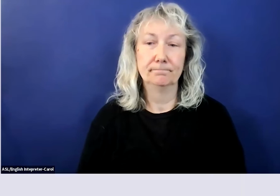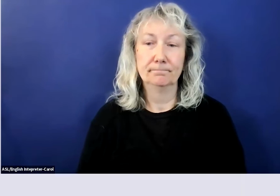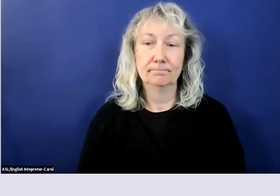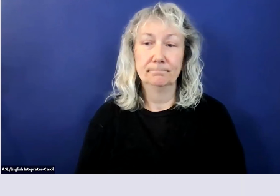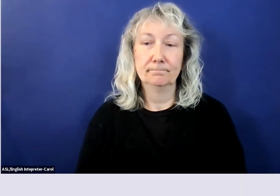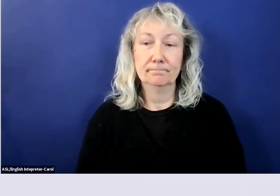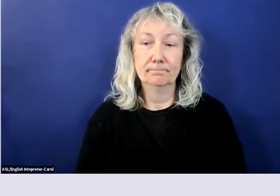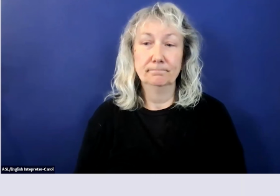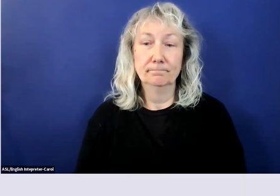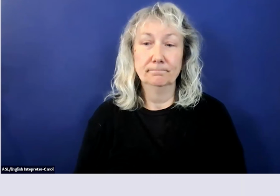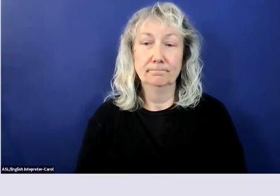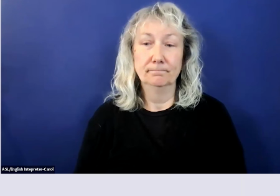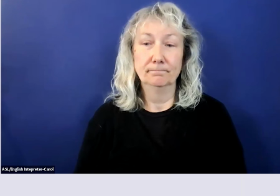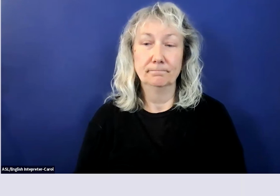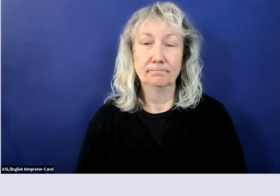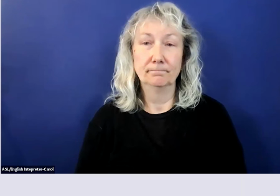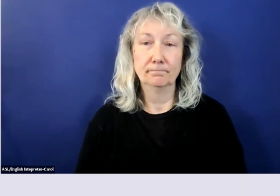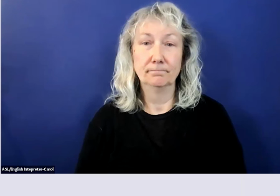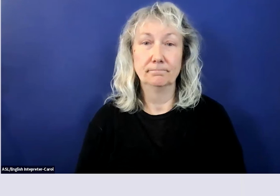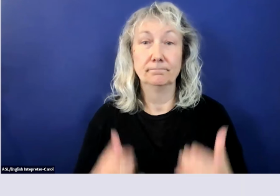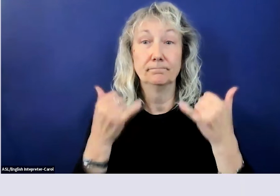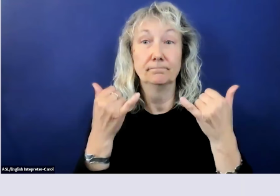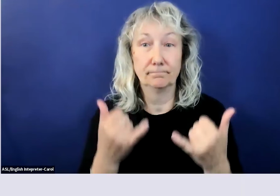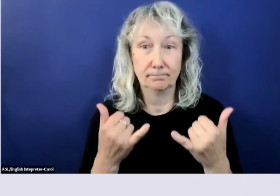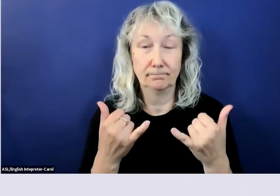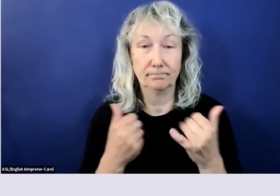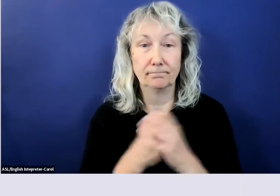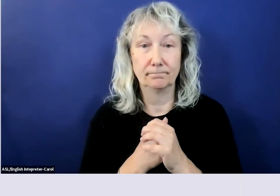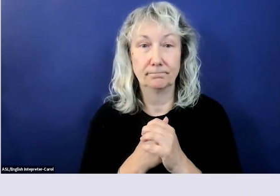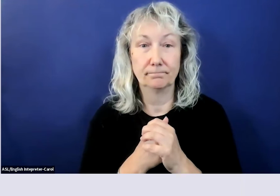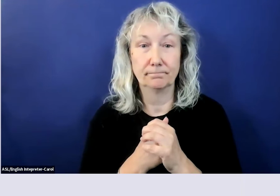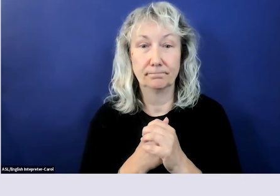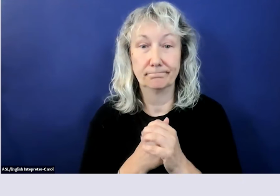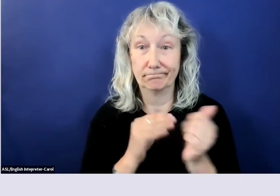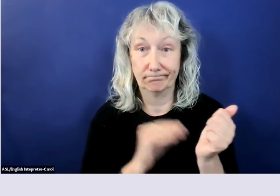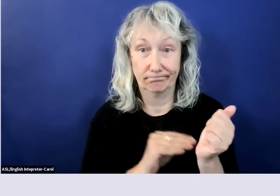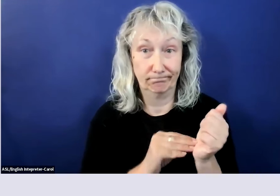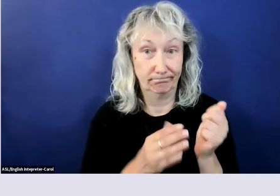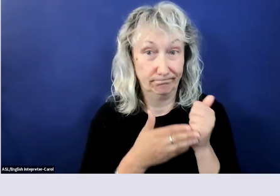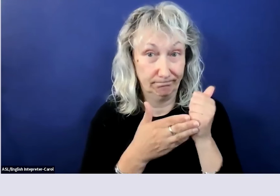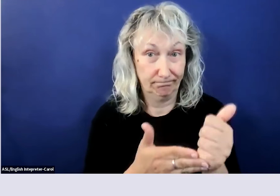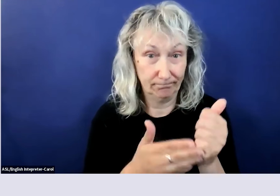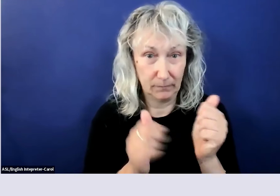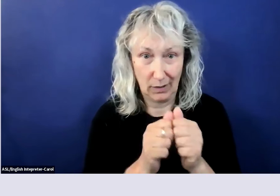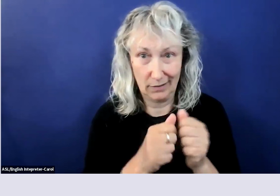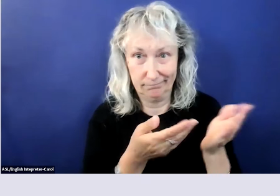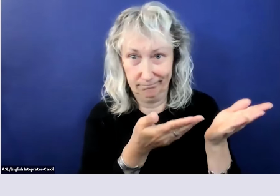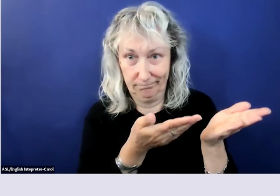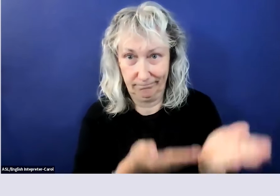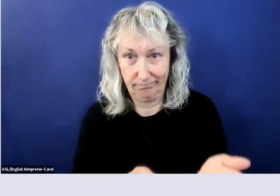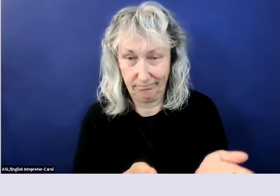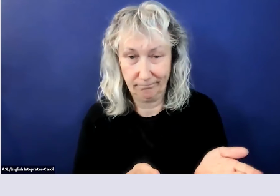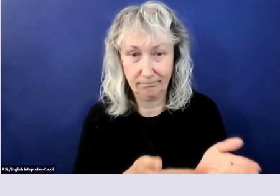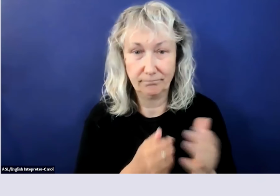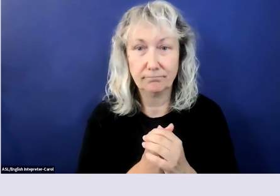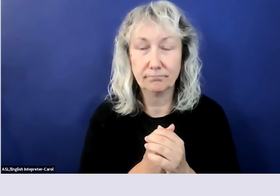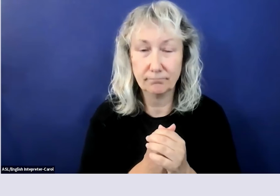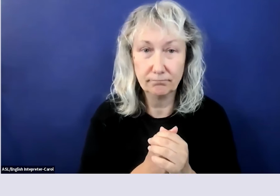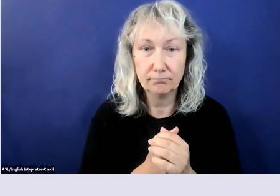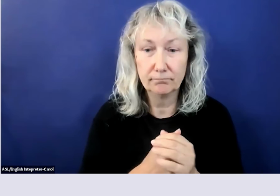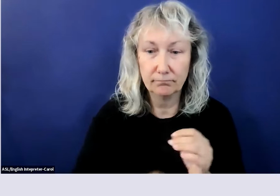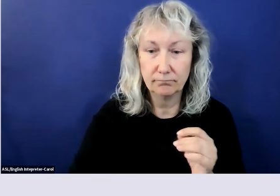Here are some things that your physicians can help you with. I'd like to really state here that they can provide those